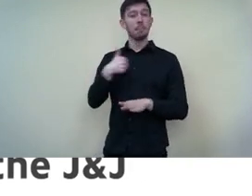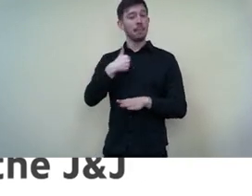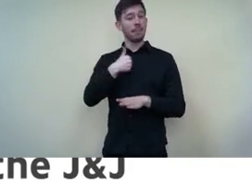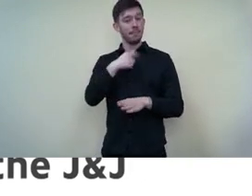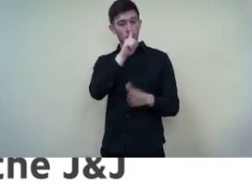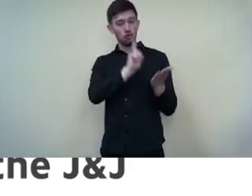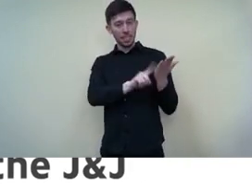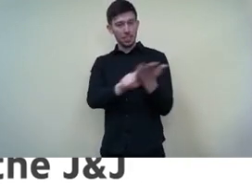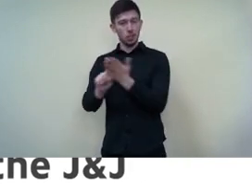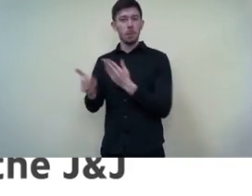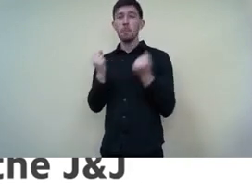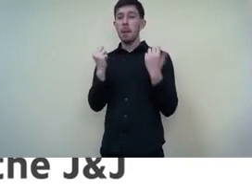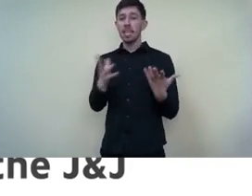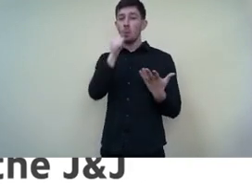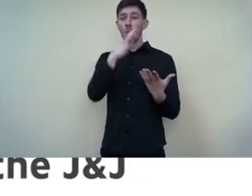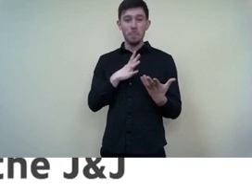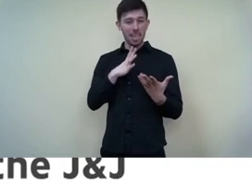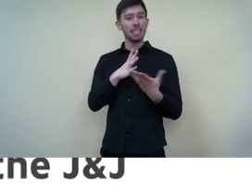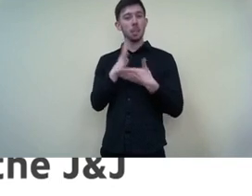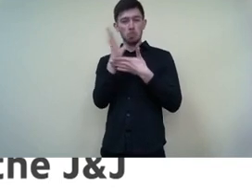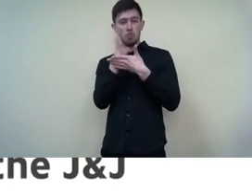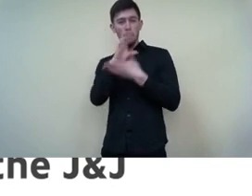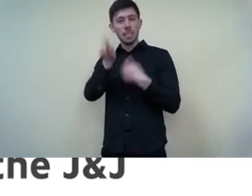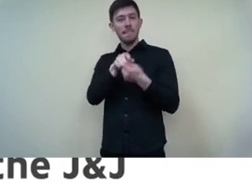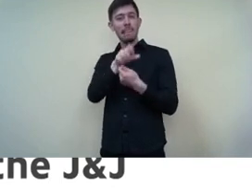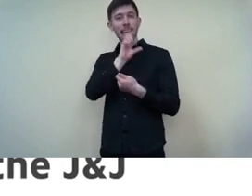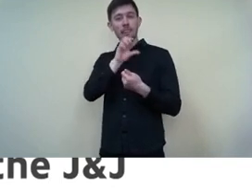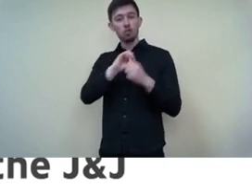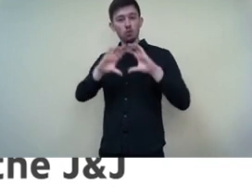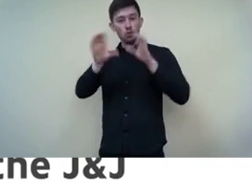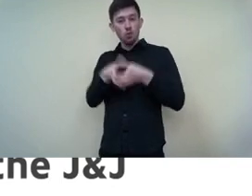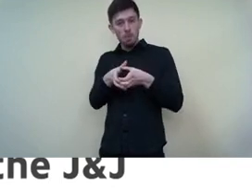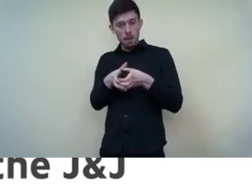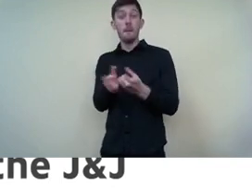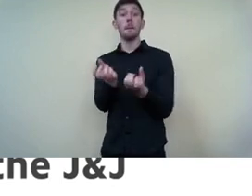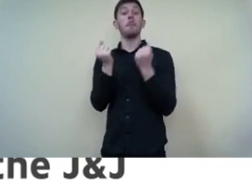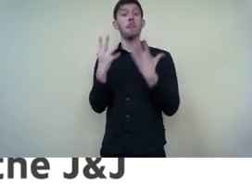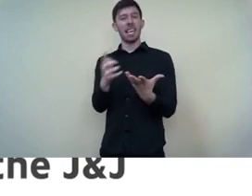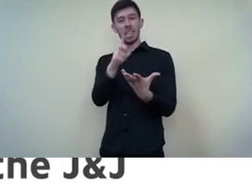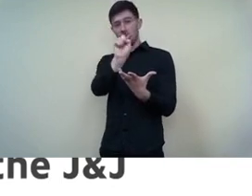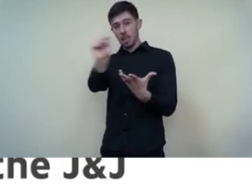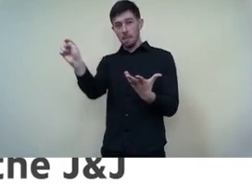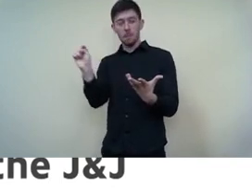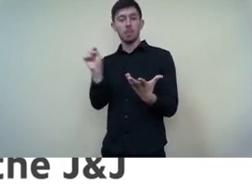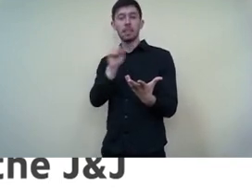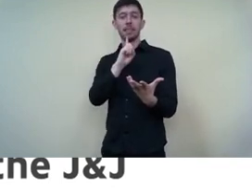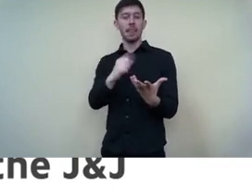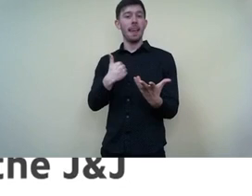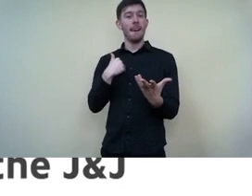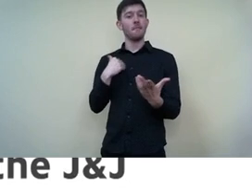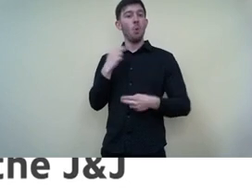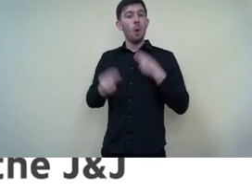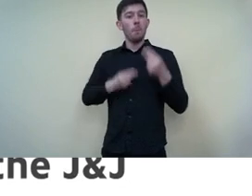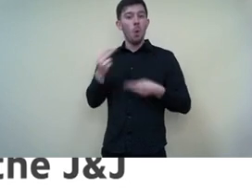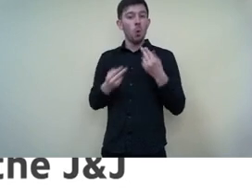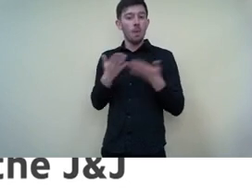research, a lot of the women were between a very specific age group. And I think a lot of them were, they said they had hormonal